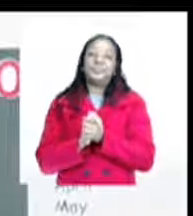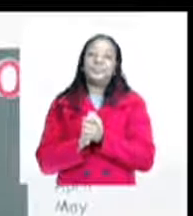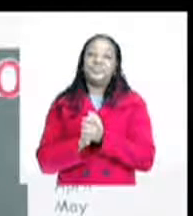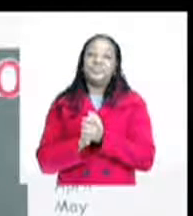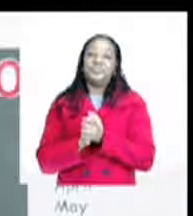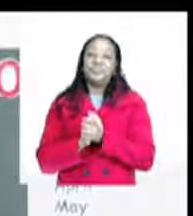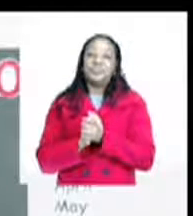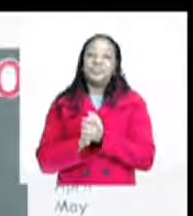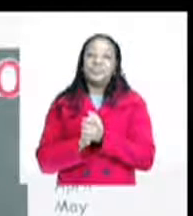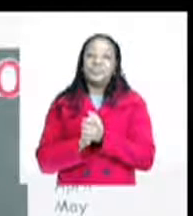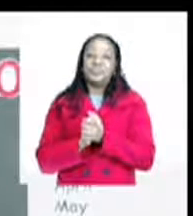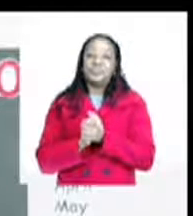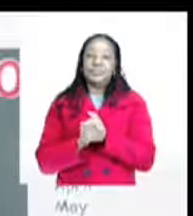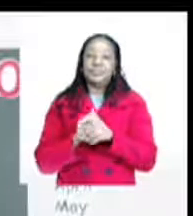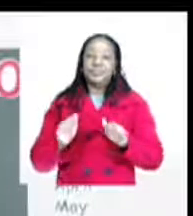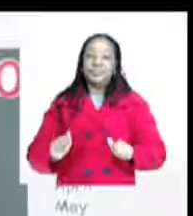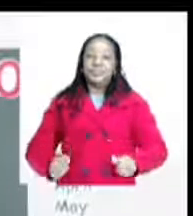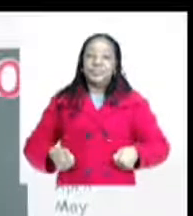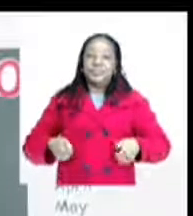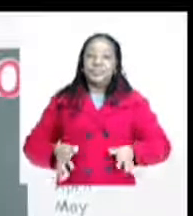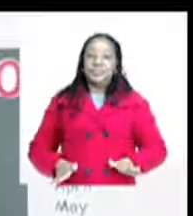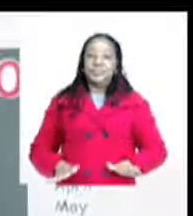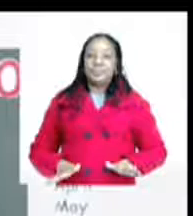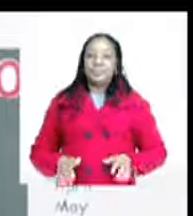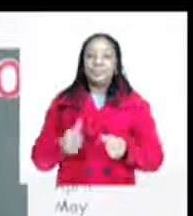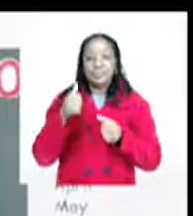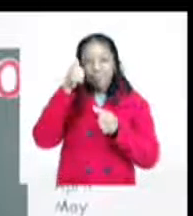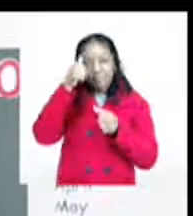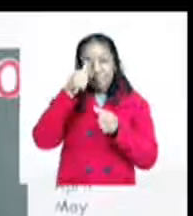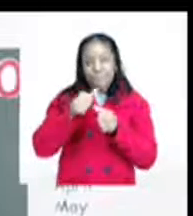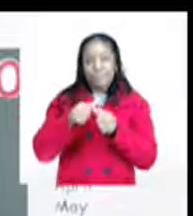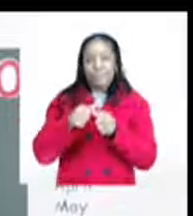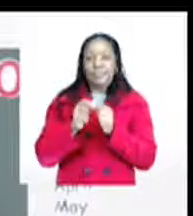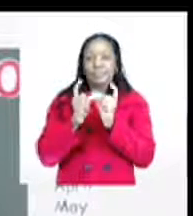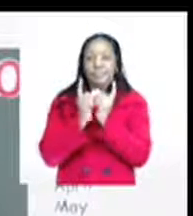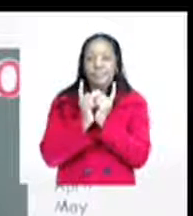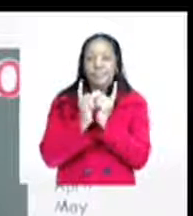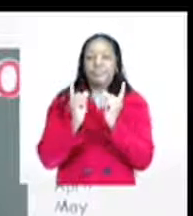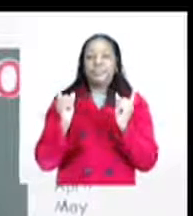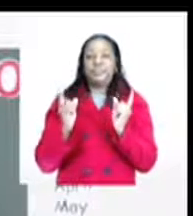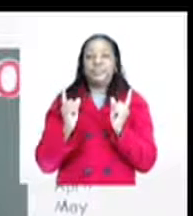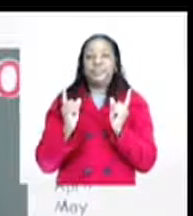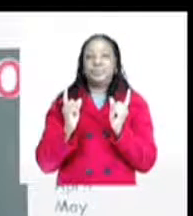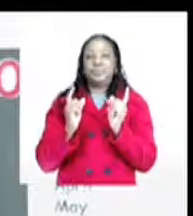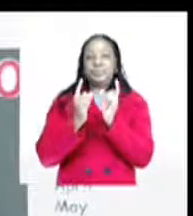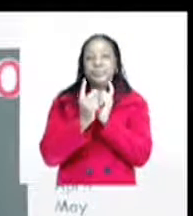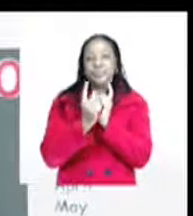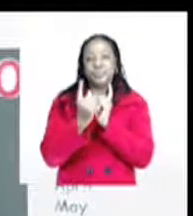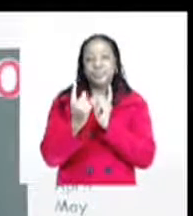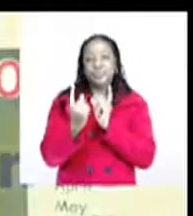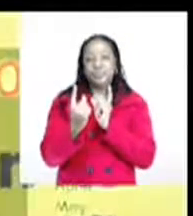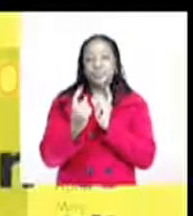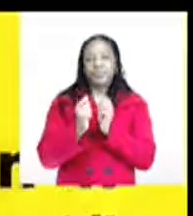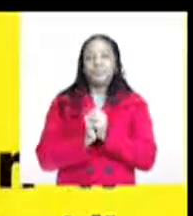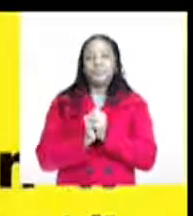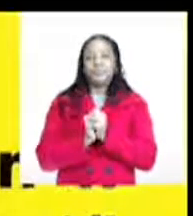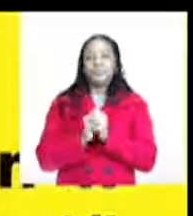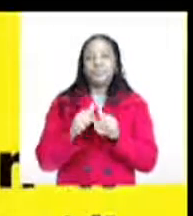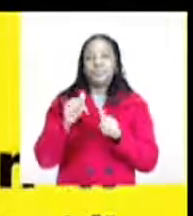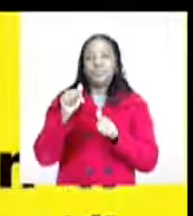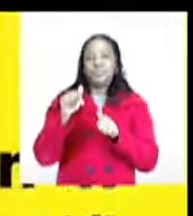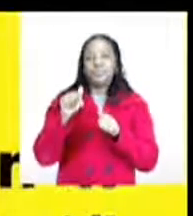sanitized. Now, boys and girls, you need to remember to maintain your social distance.